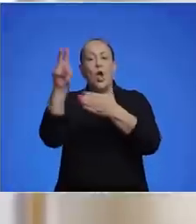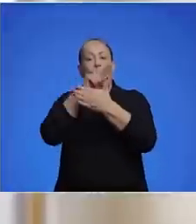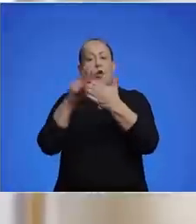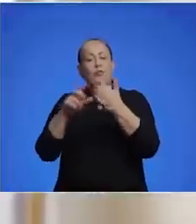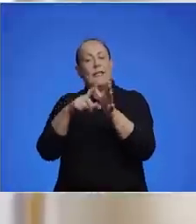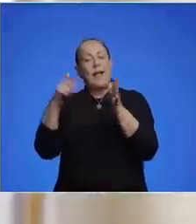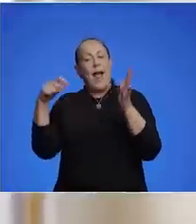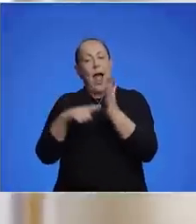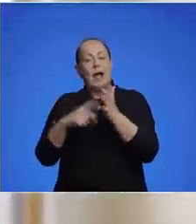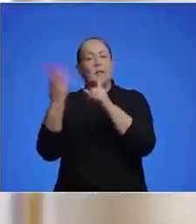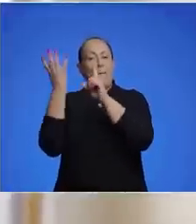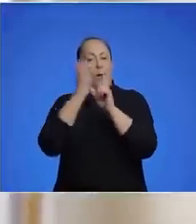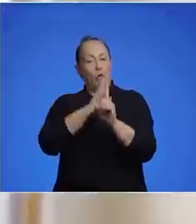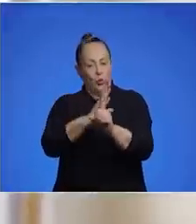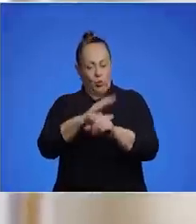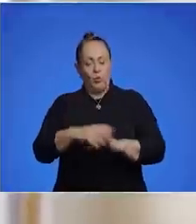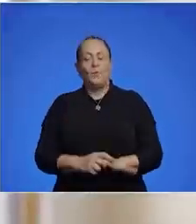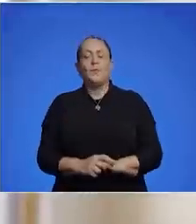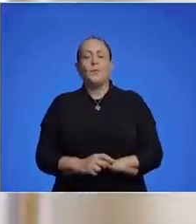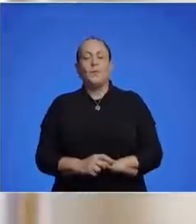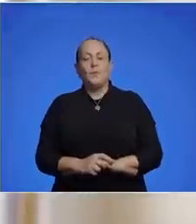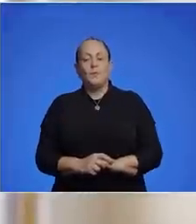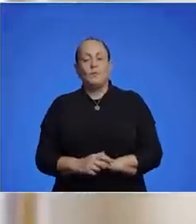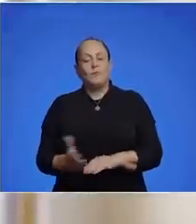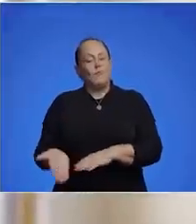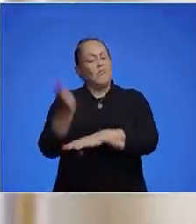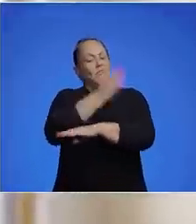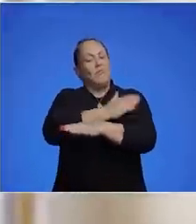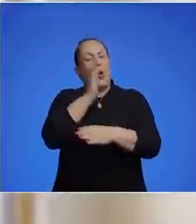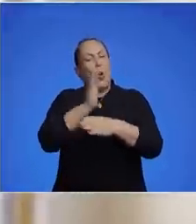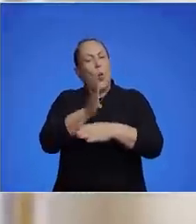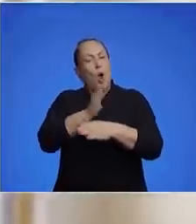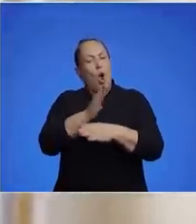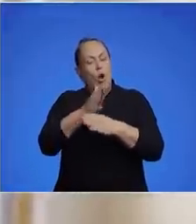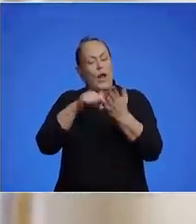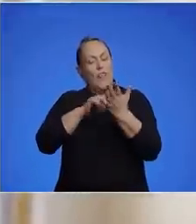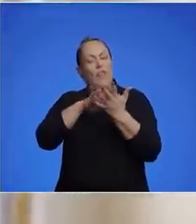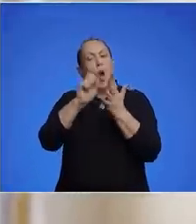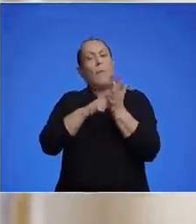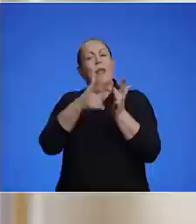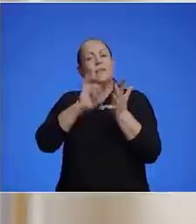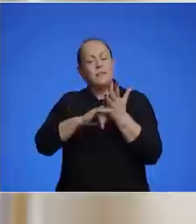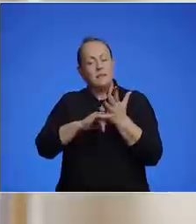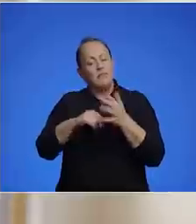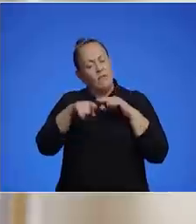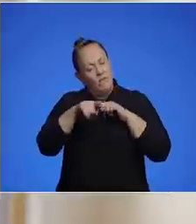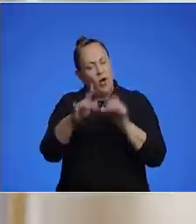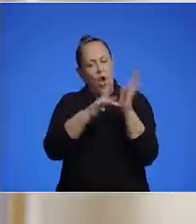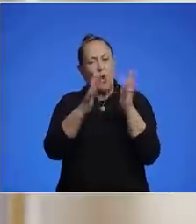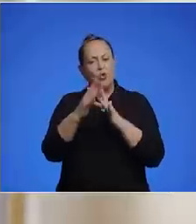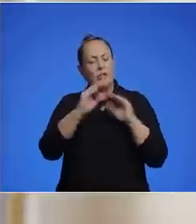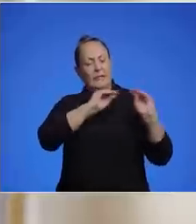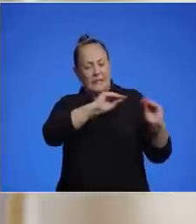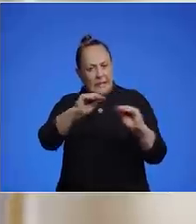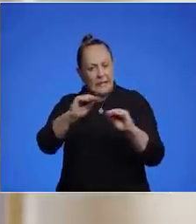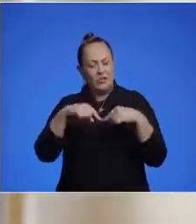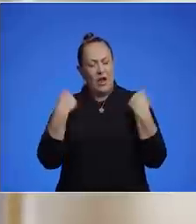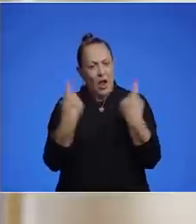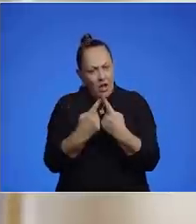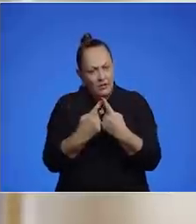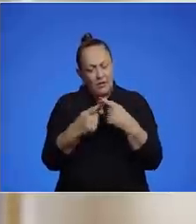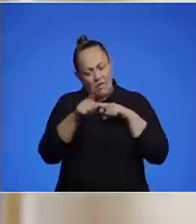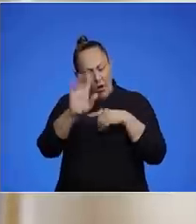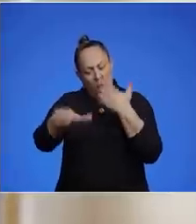A reading from the Acts of the Apostles. In my earlier work, Theophilus, I dealt with everything Jesus had done and taught from the